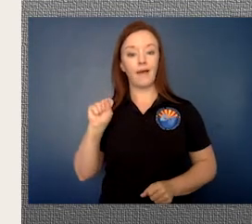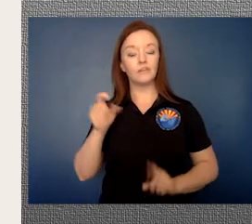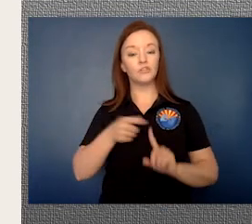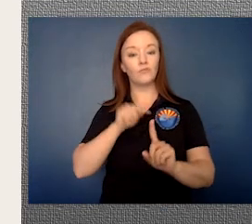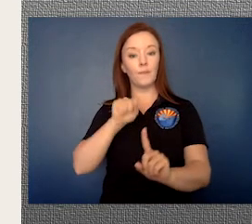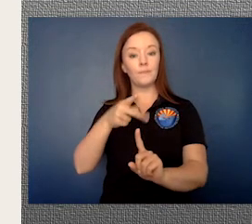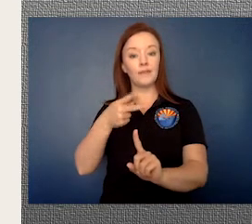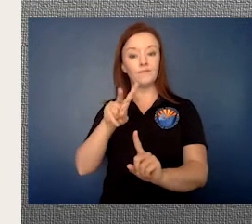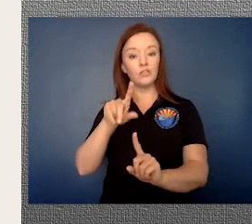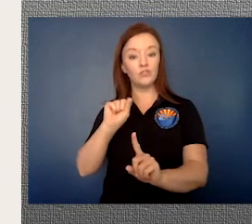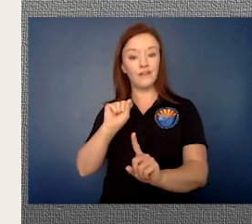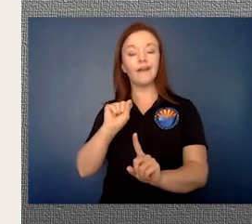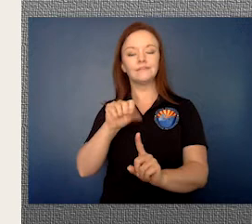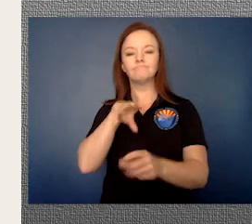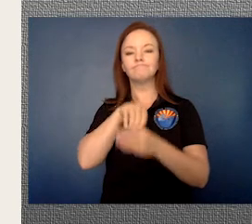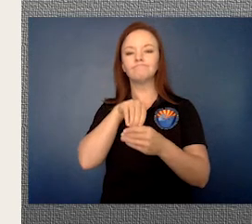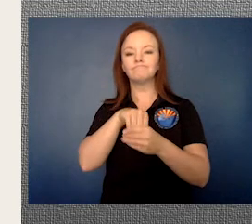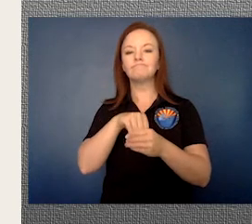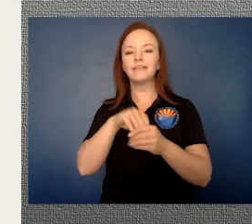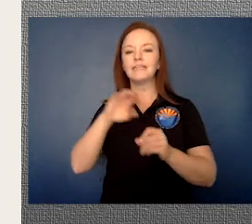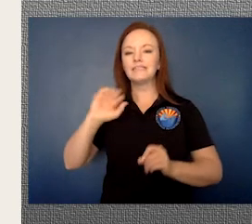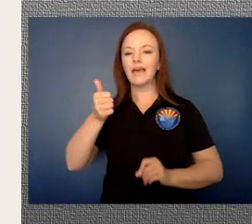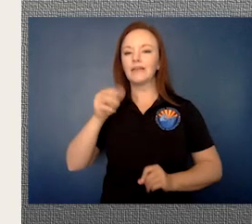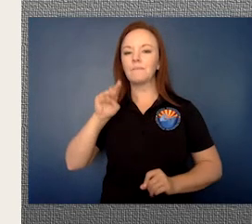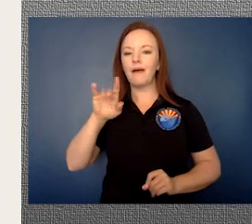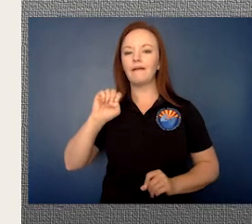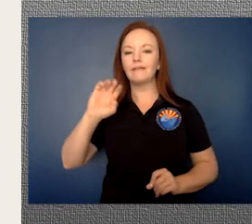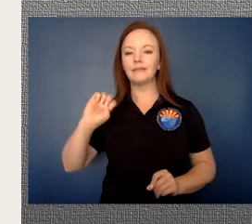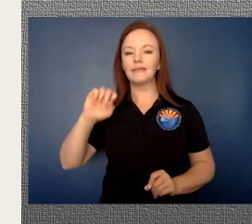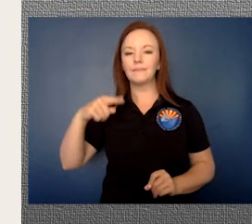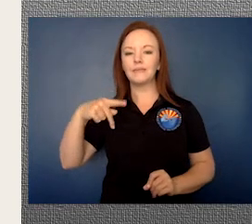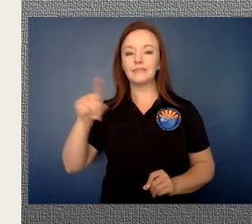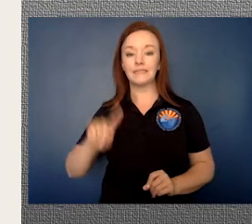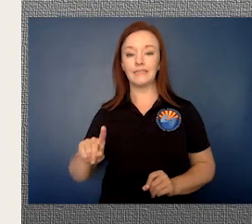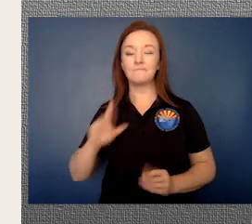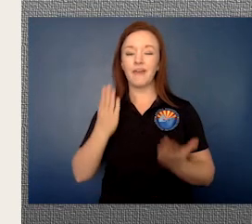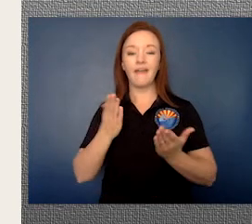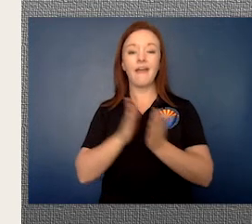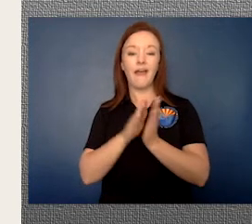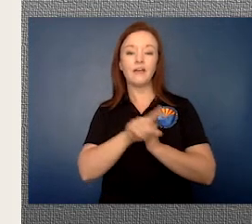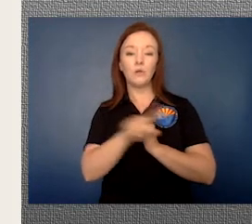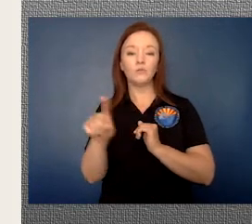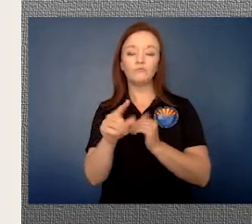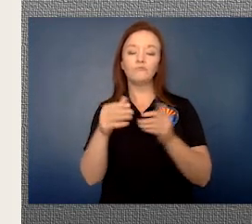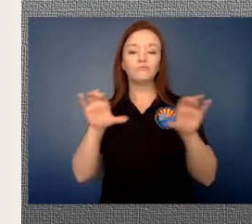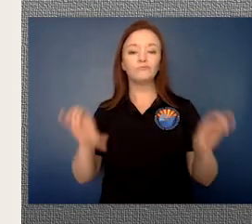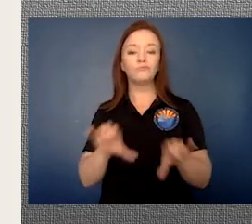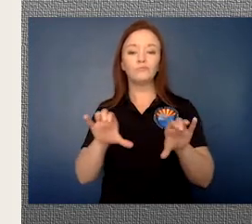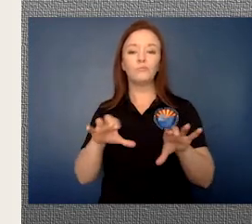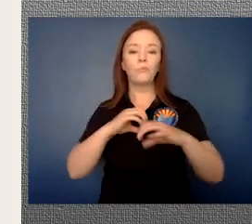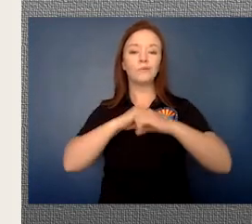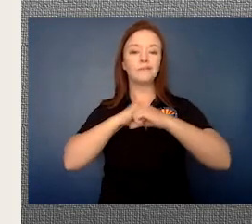to be within the 10-mile EPZ and could be asked to take protective action in an emergency.